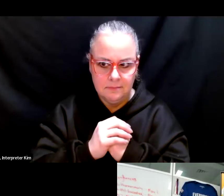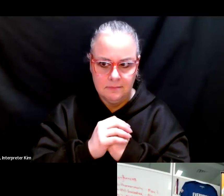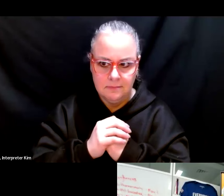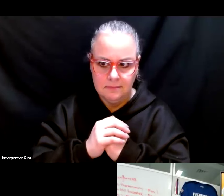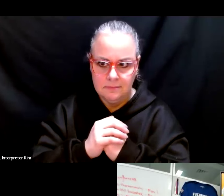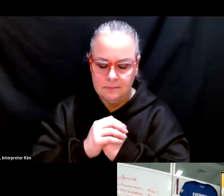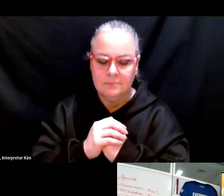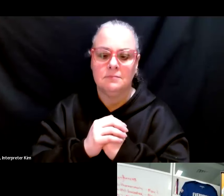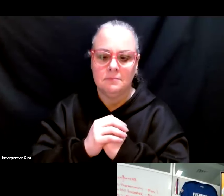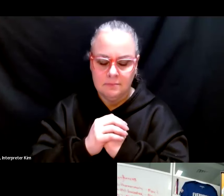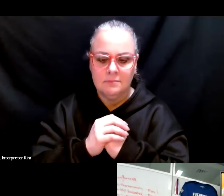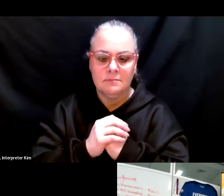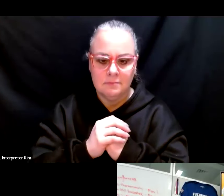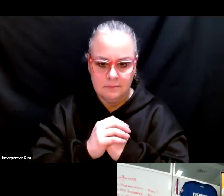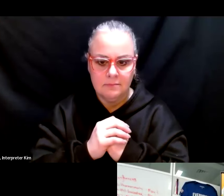Okay.